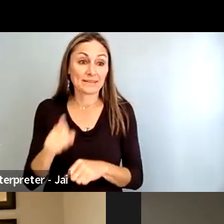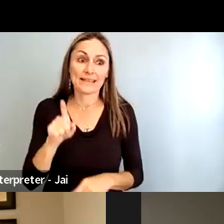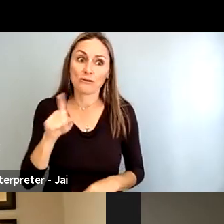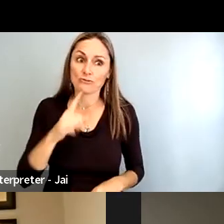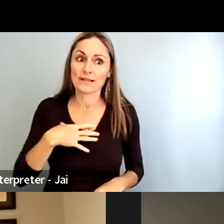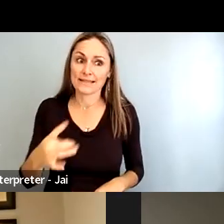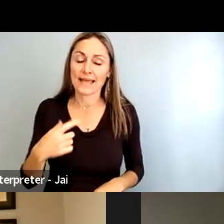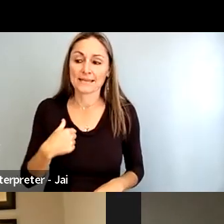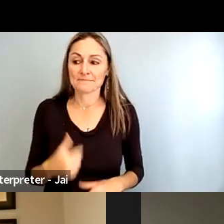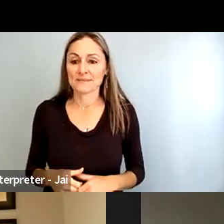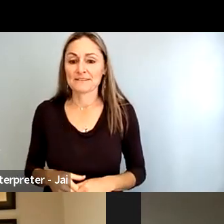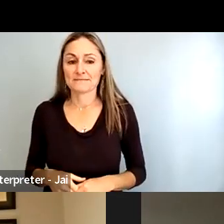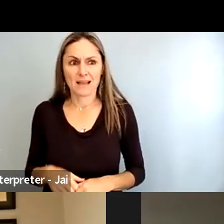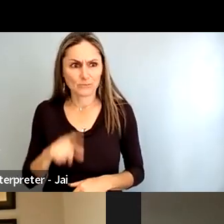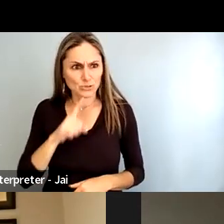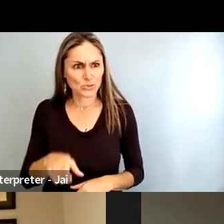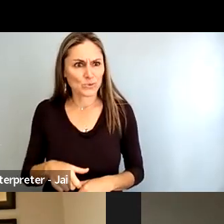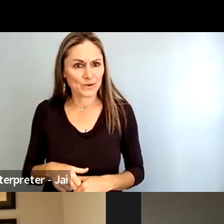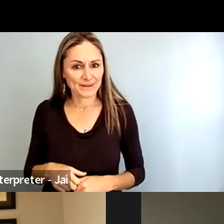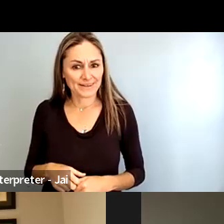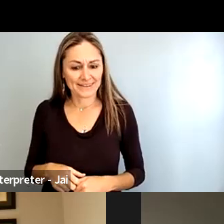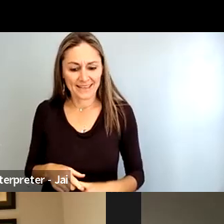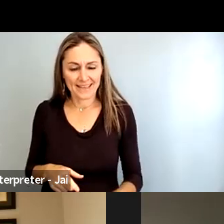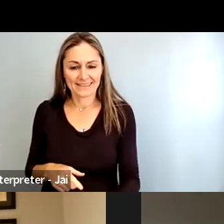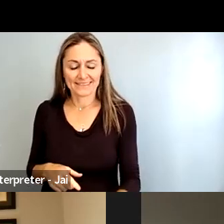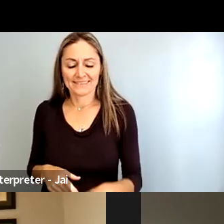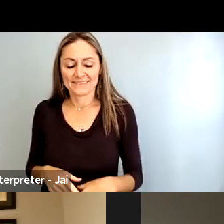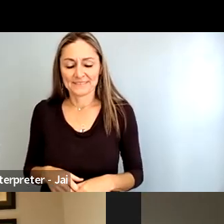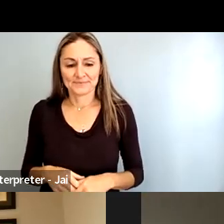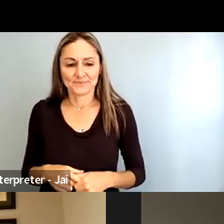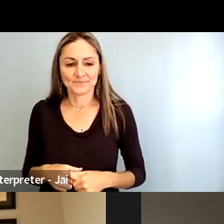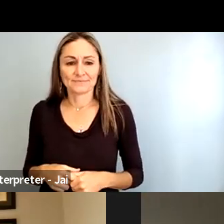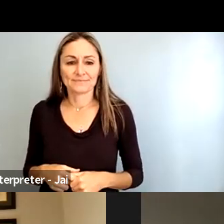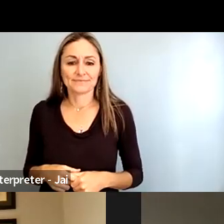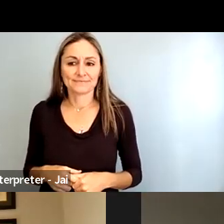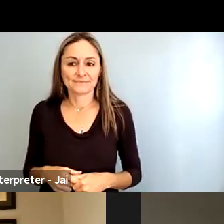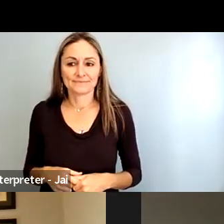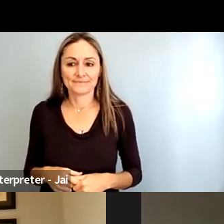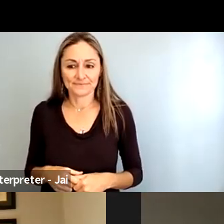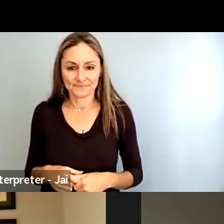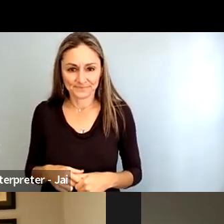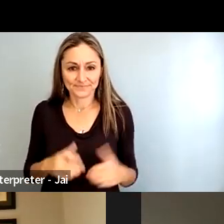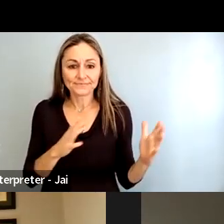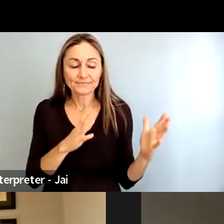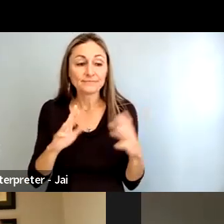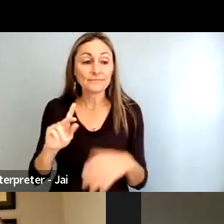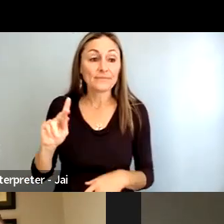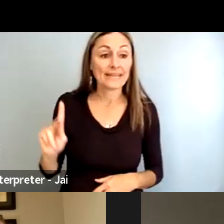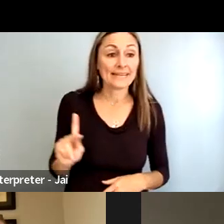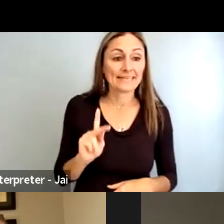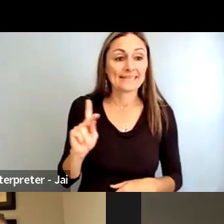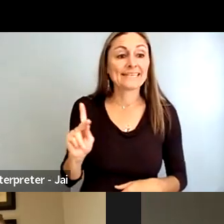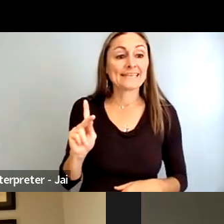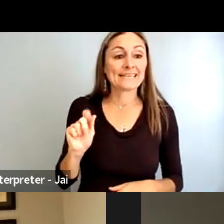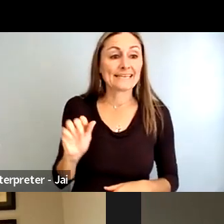Yeah, I'm sure. I'm sure. And then Kay asked,